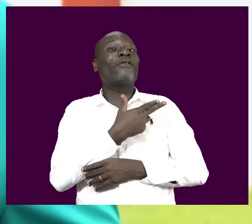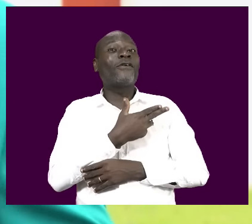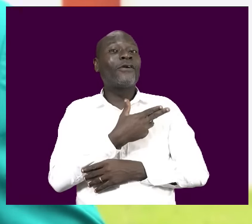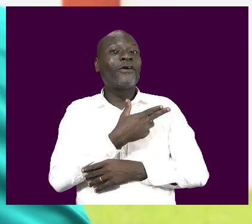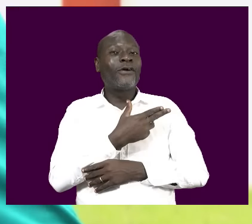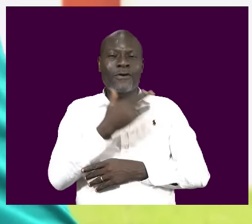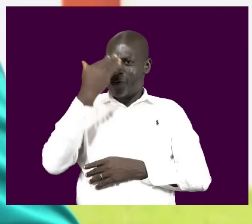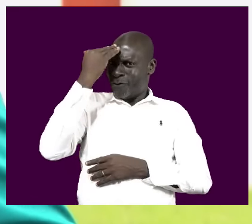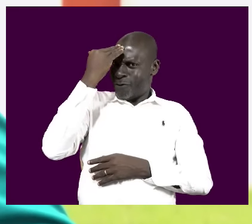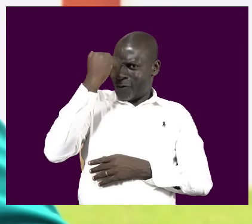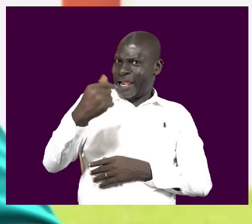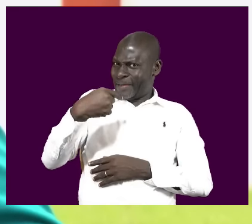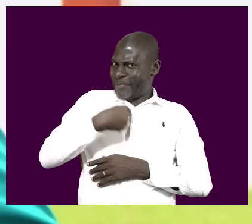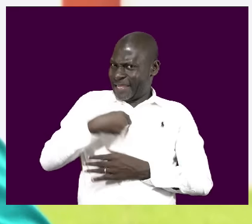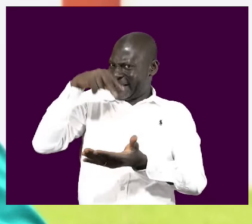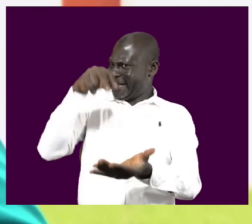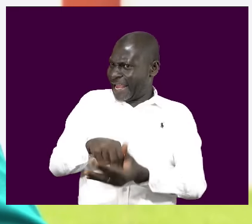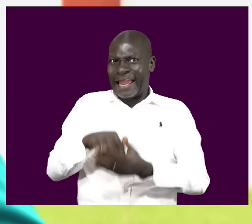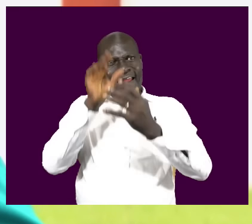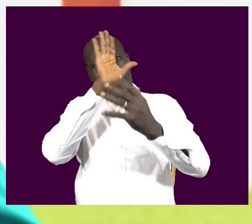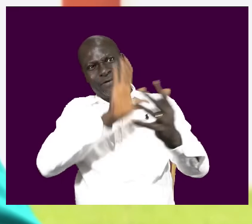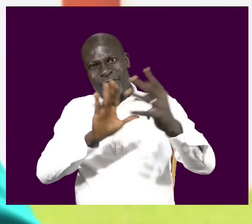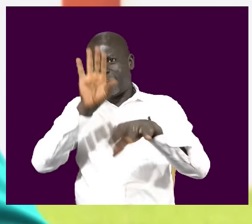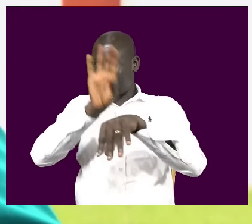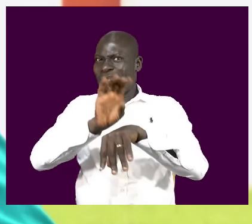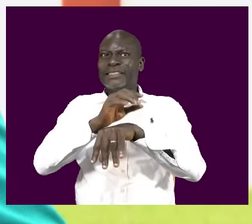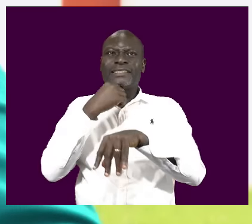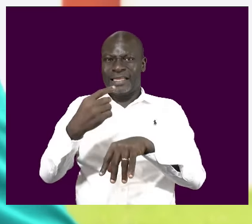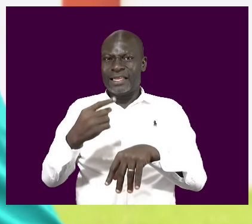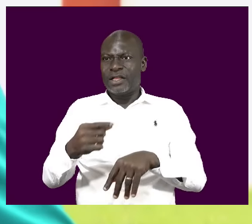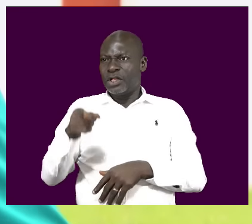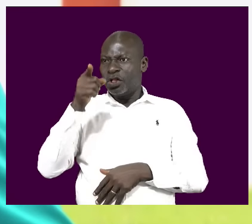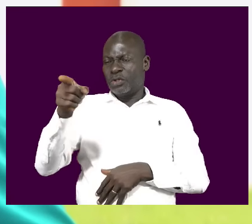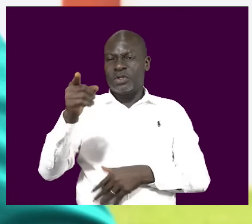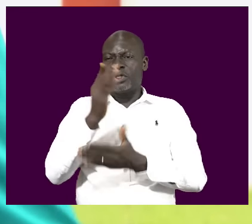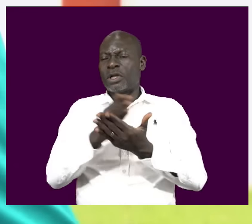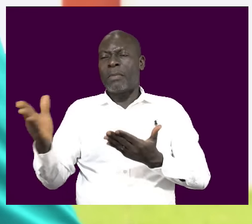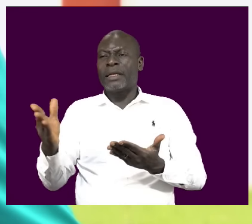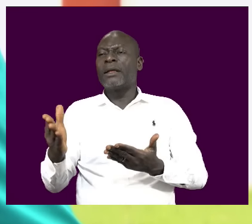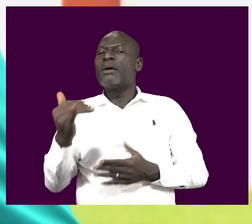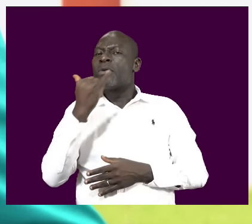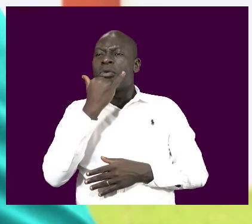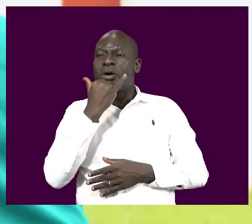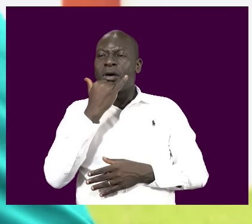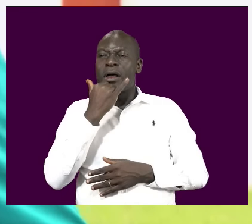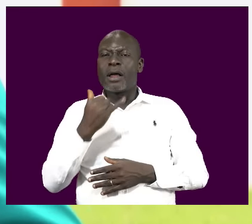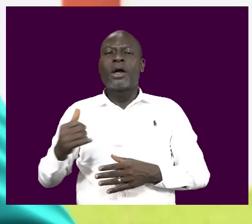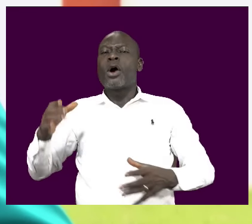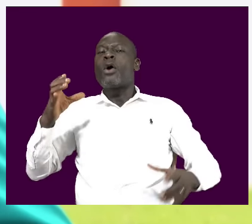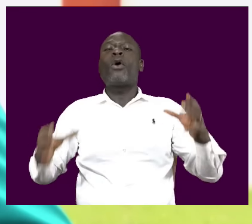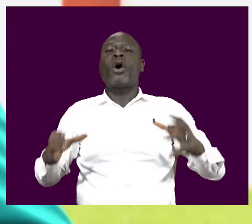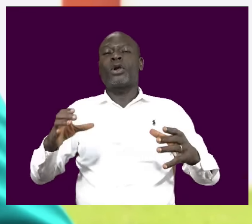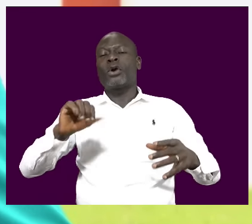be ye den na matumi abegina asori mu abeka kire asori for se wo de so obi ye obone a emra wo ho enti ma posi for